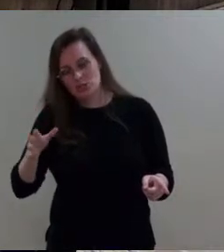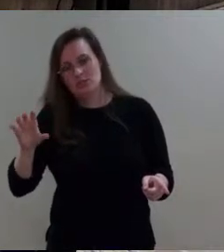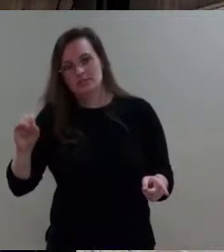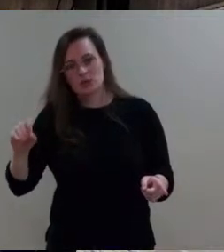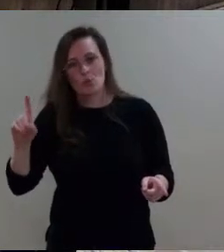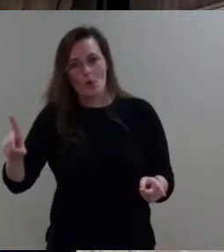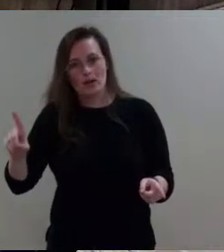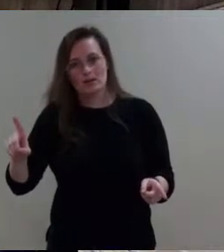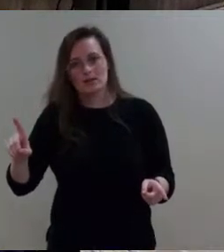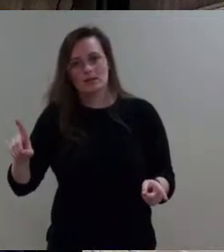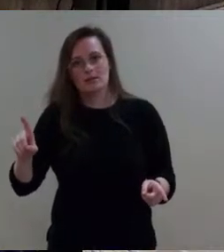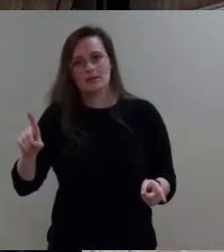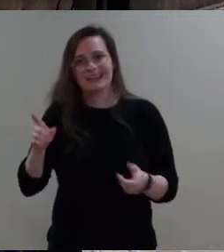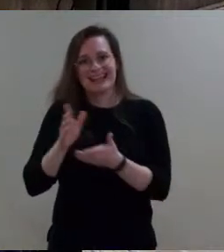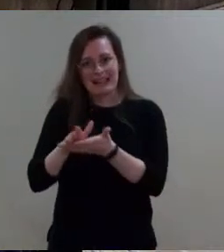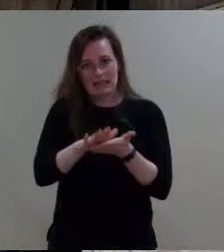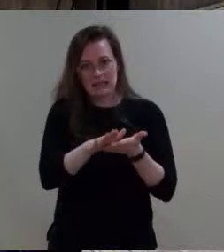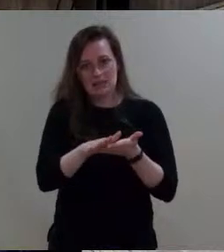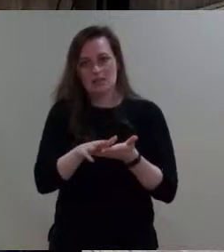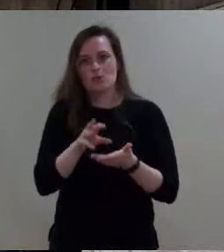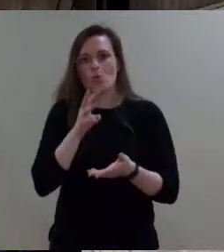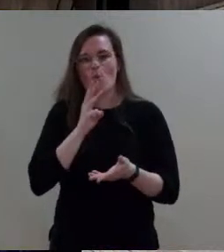08-23-0056-01, sanitary sewer,